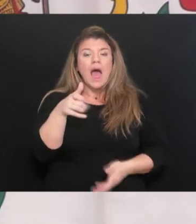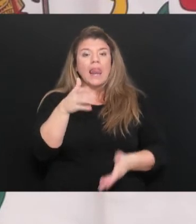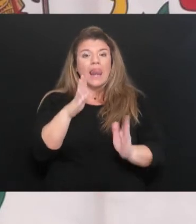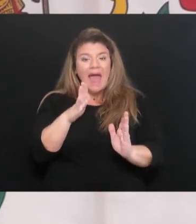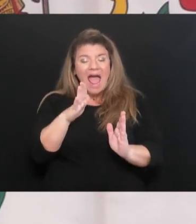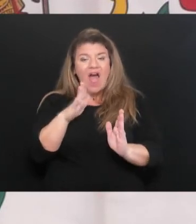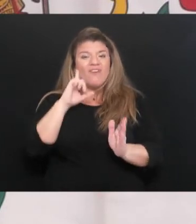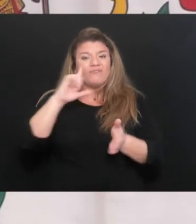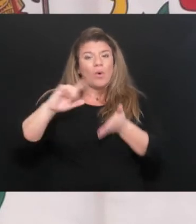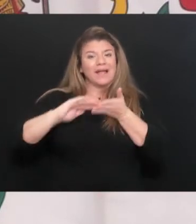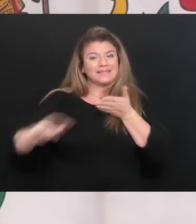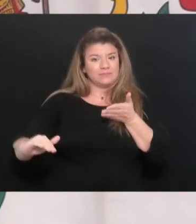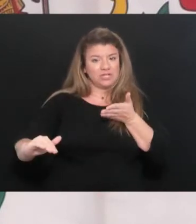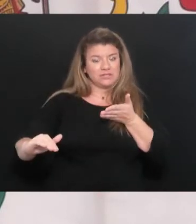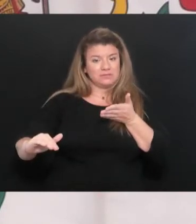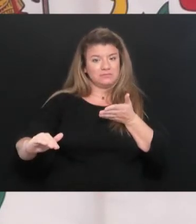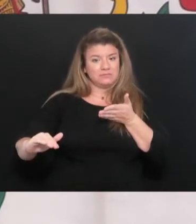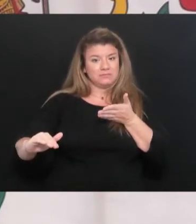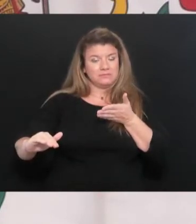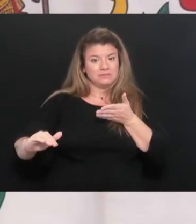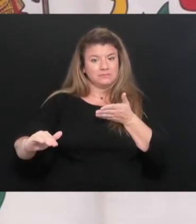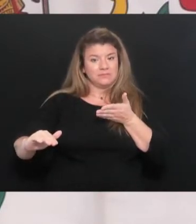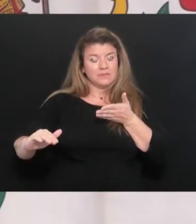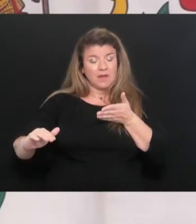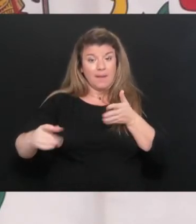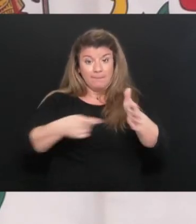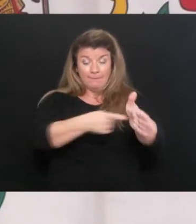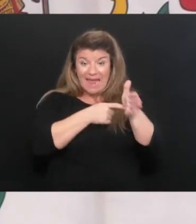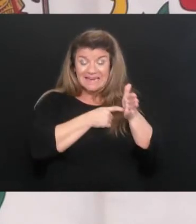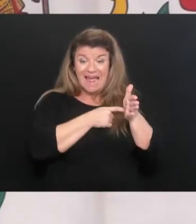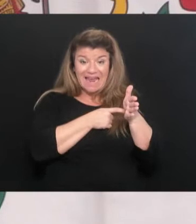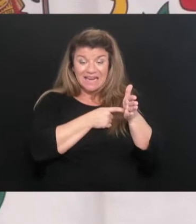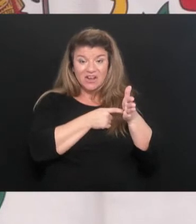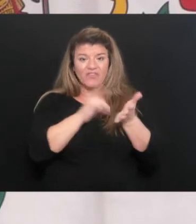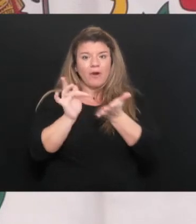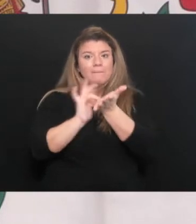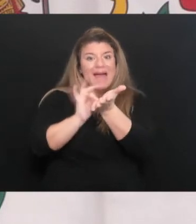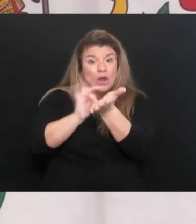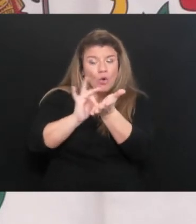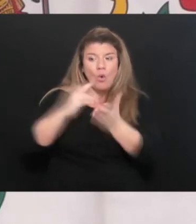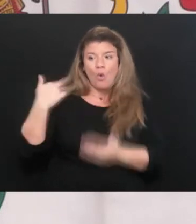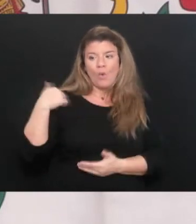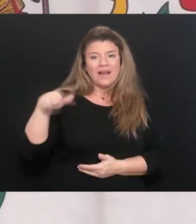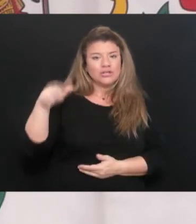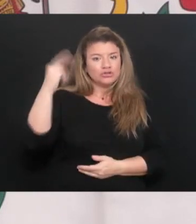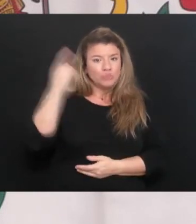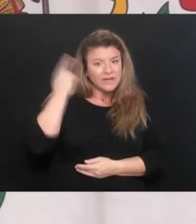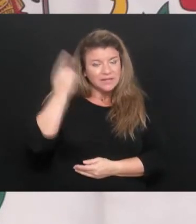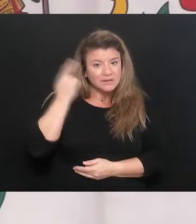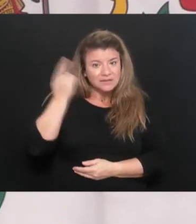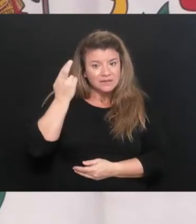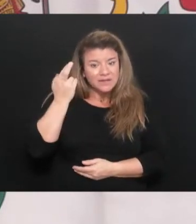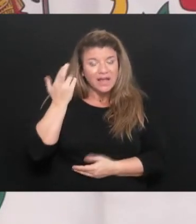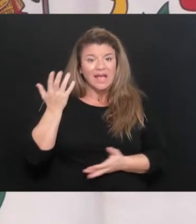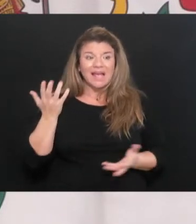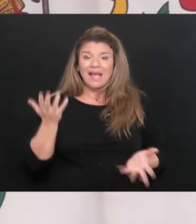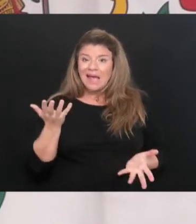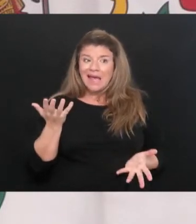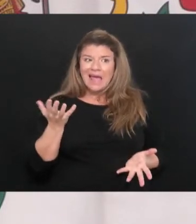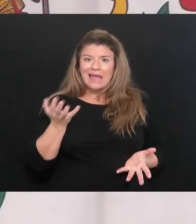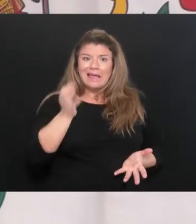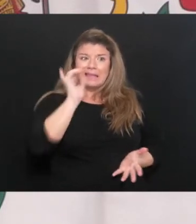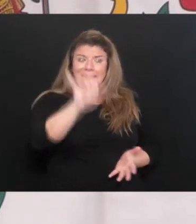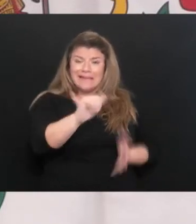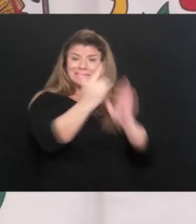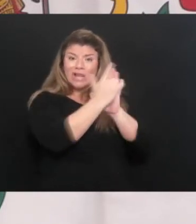allow for exemptions, that mandate, for medical or religious reasons. I mean, that is the law of